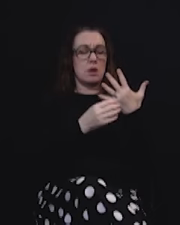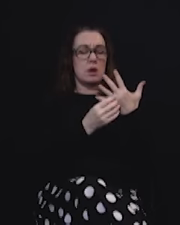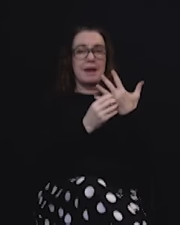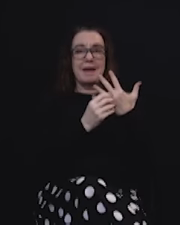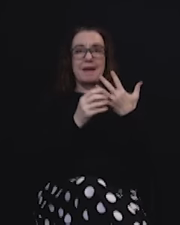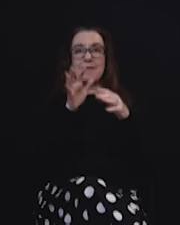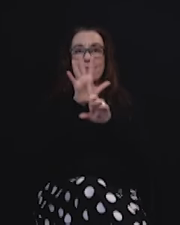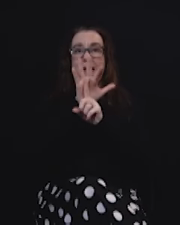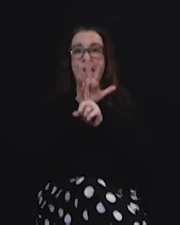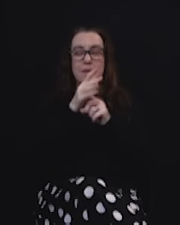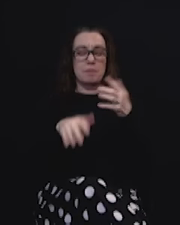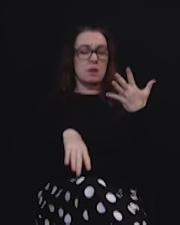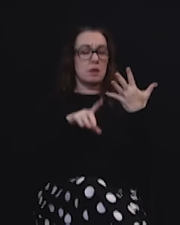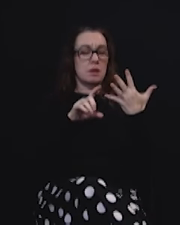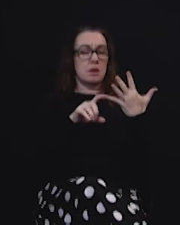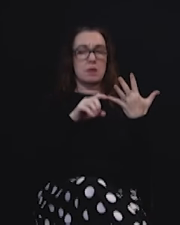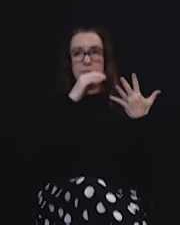Fame.